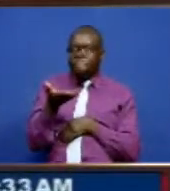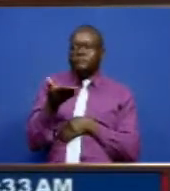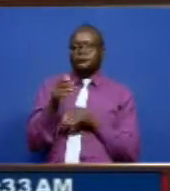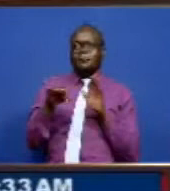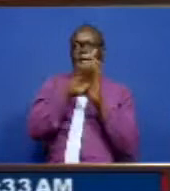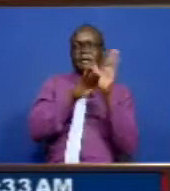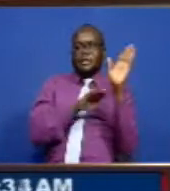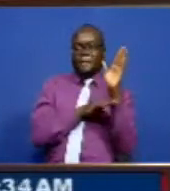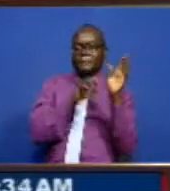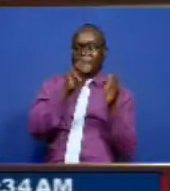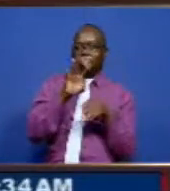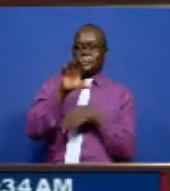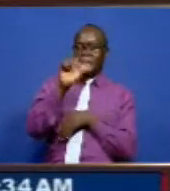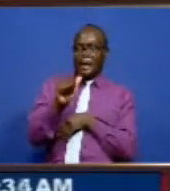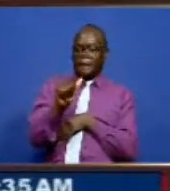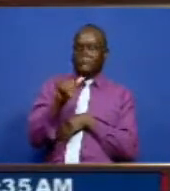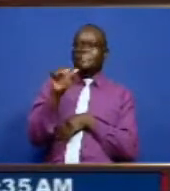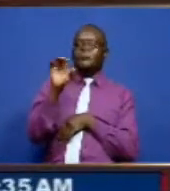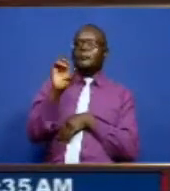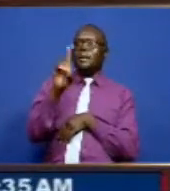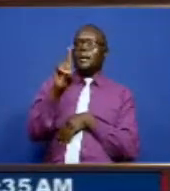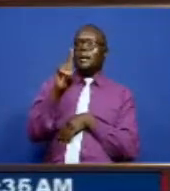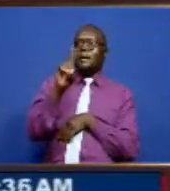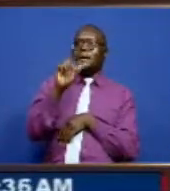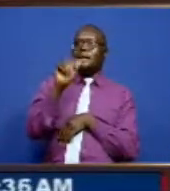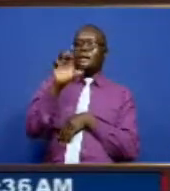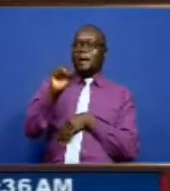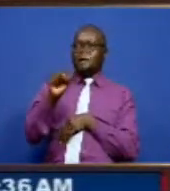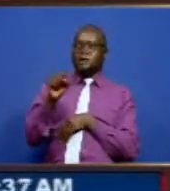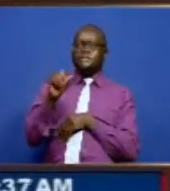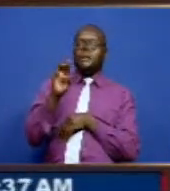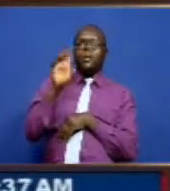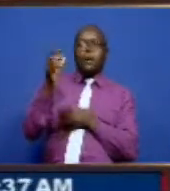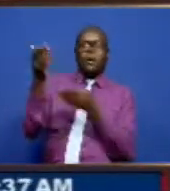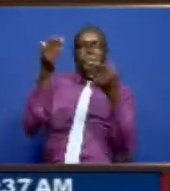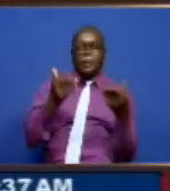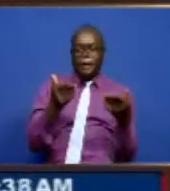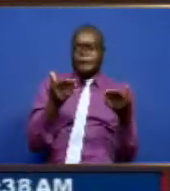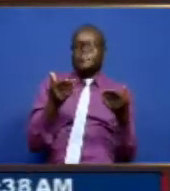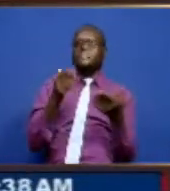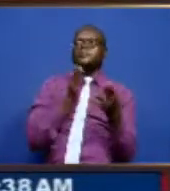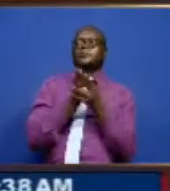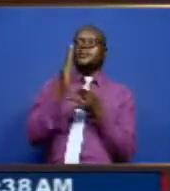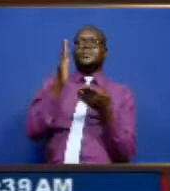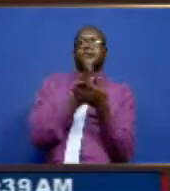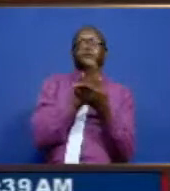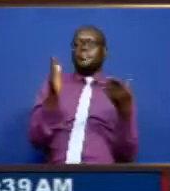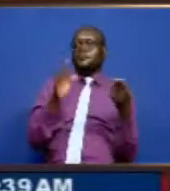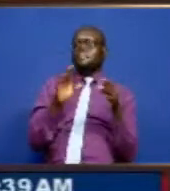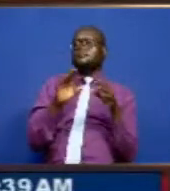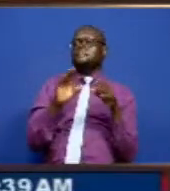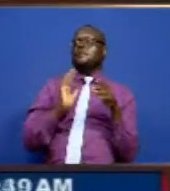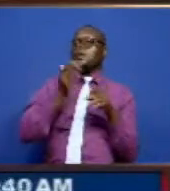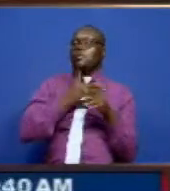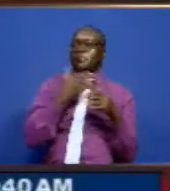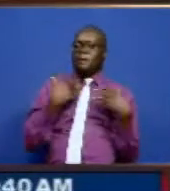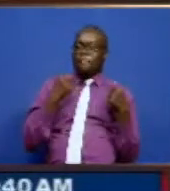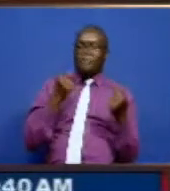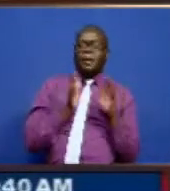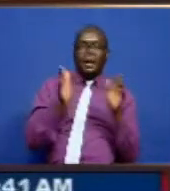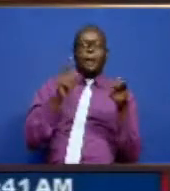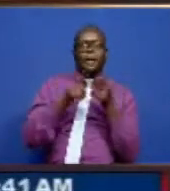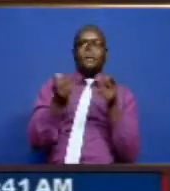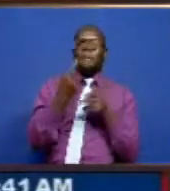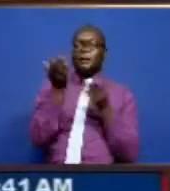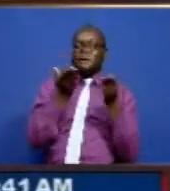statement by the MCA for Eldas Ward tabled on the floor of the House through Sectoral Committee for Public Health and Medical Services.